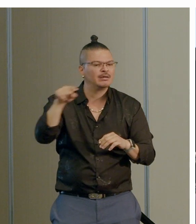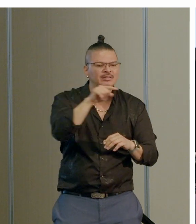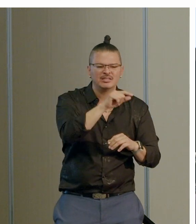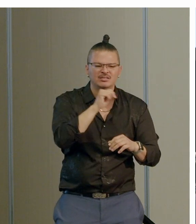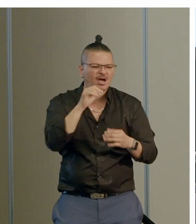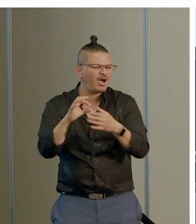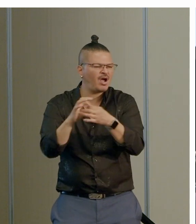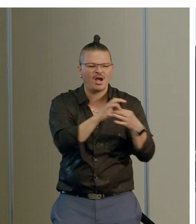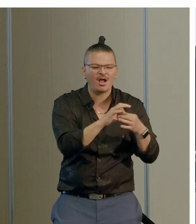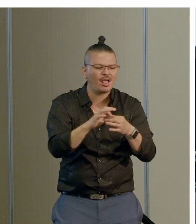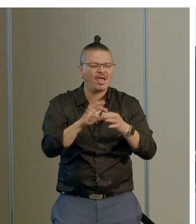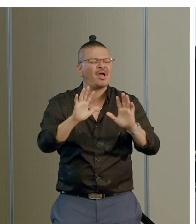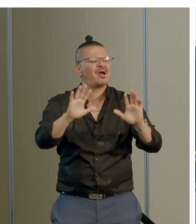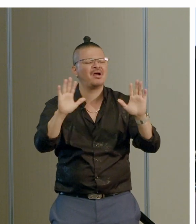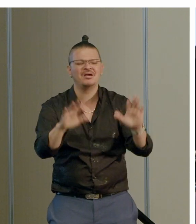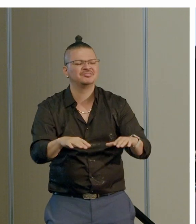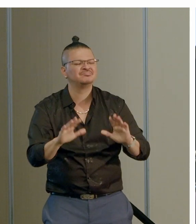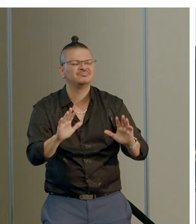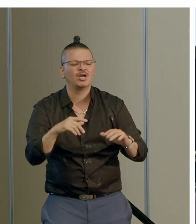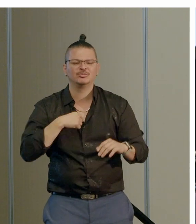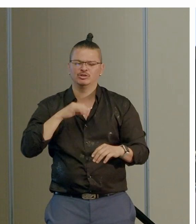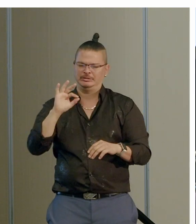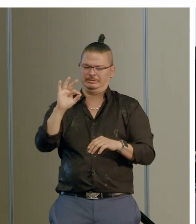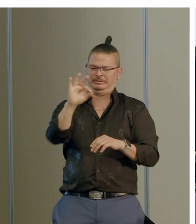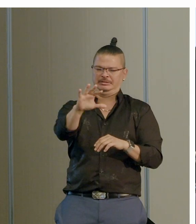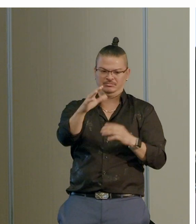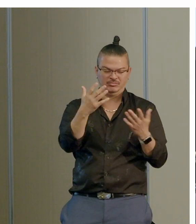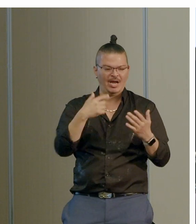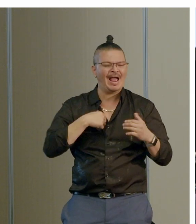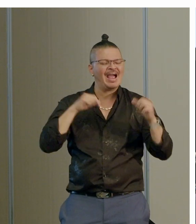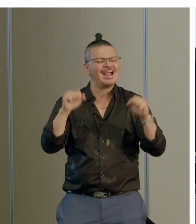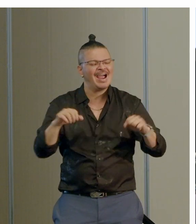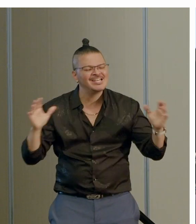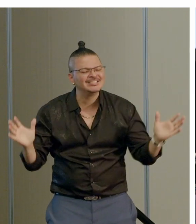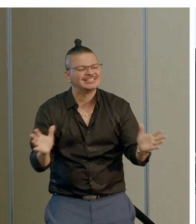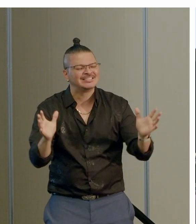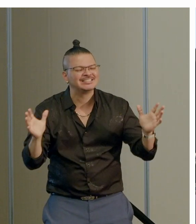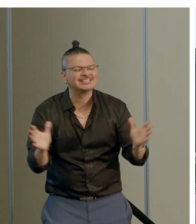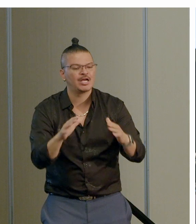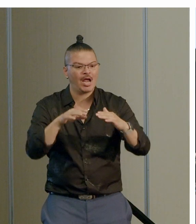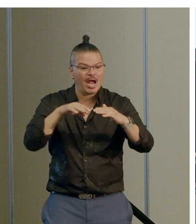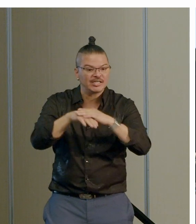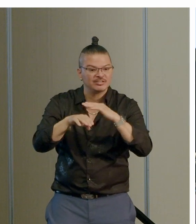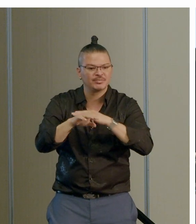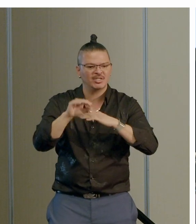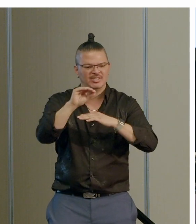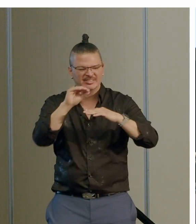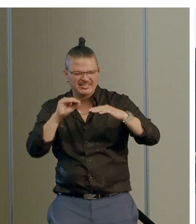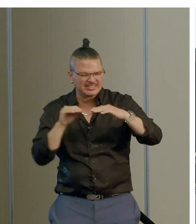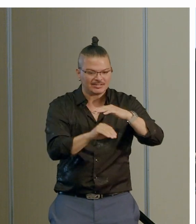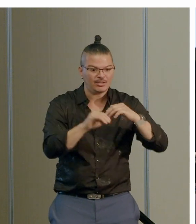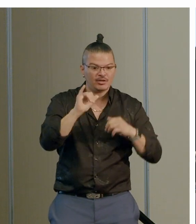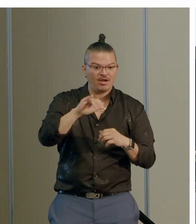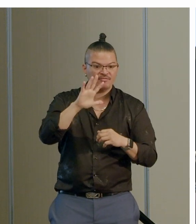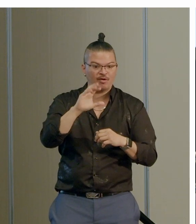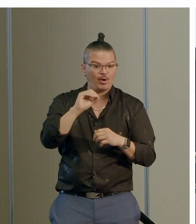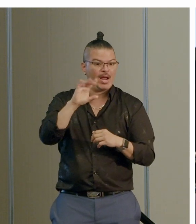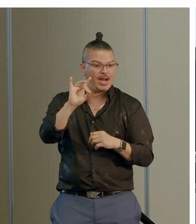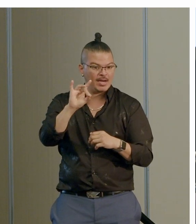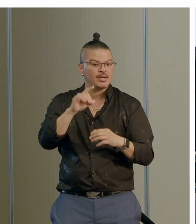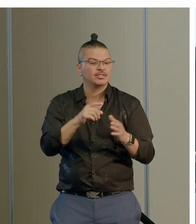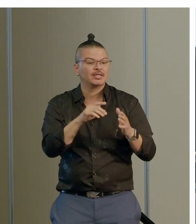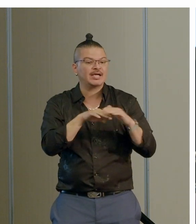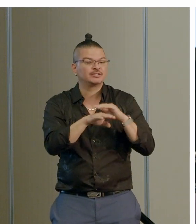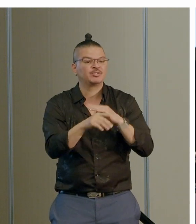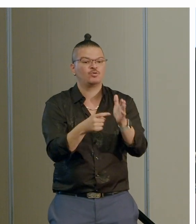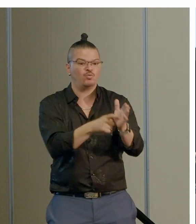infuse, hey, I can drive accessibility here by putting this requirement in. You know, there are other government